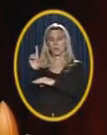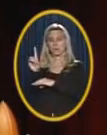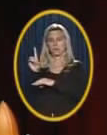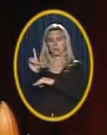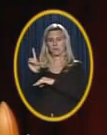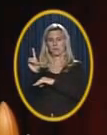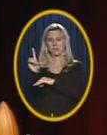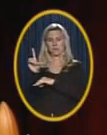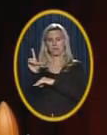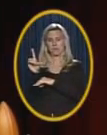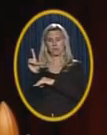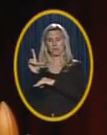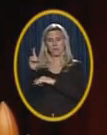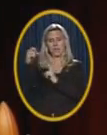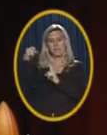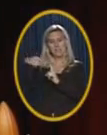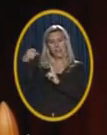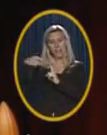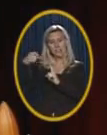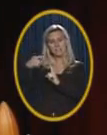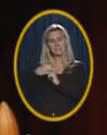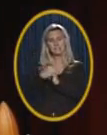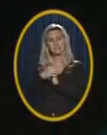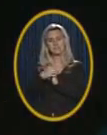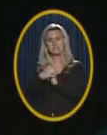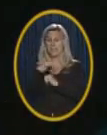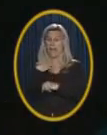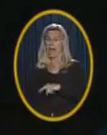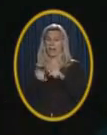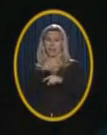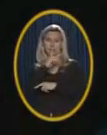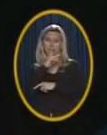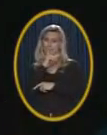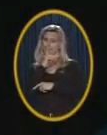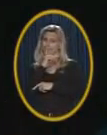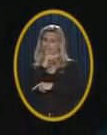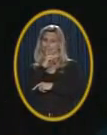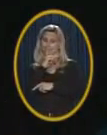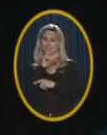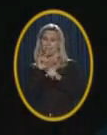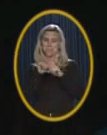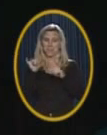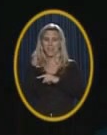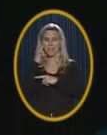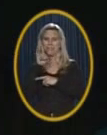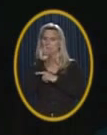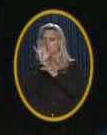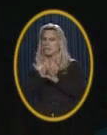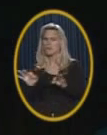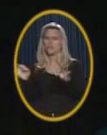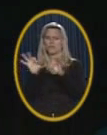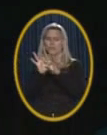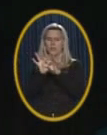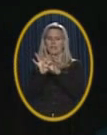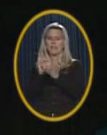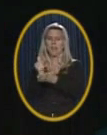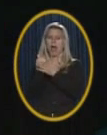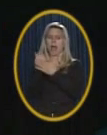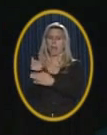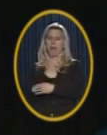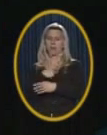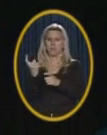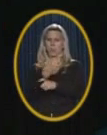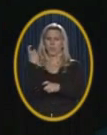Defense satellites that I can't talk about, but I tell you, I think they significantly contributed to us winning the Cold